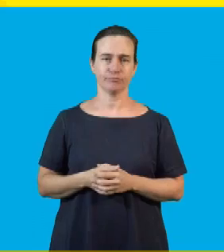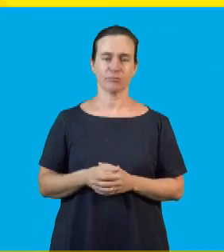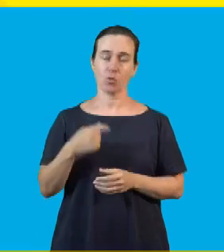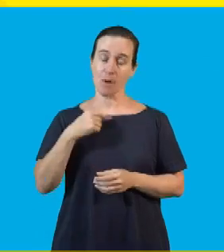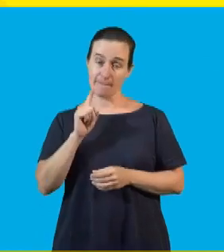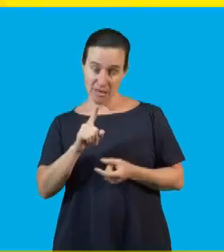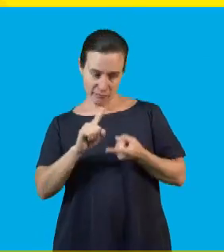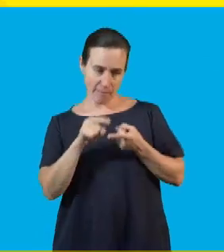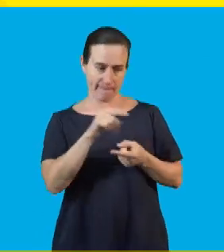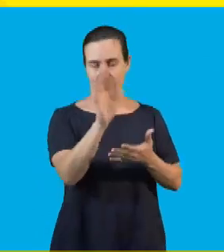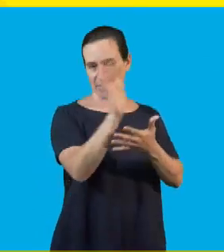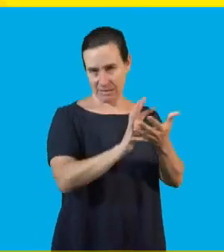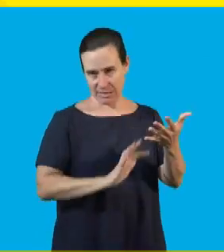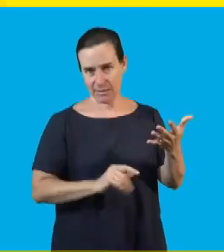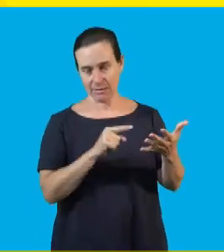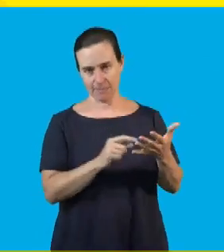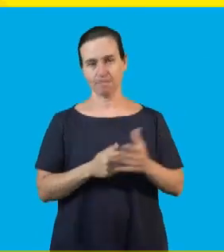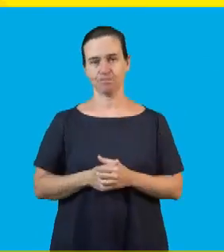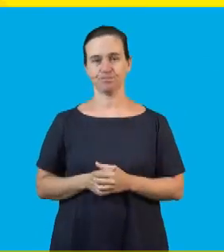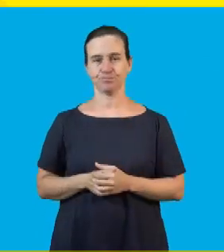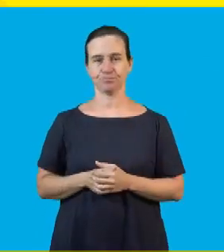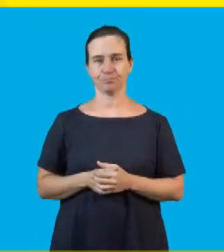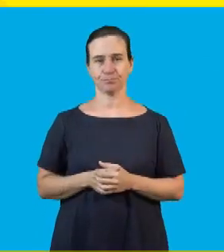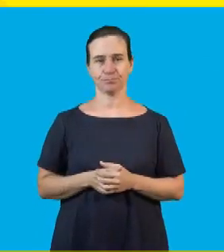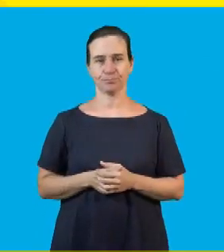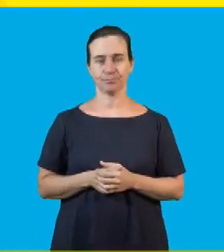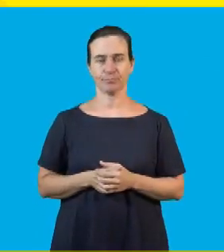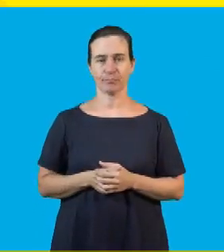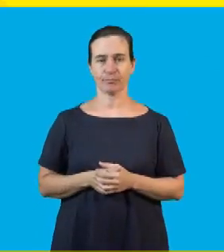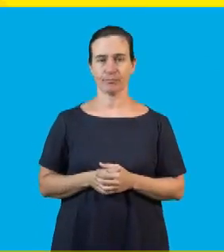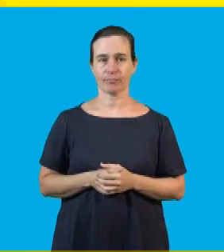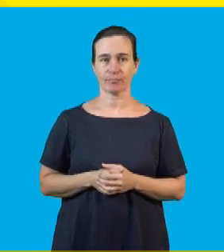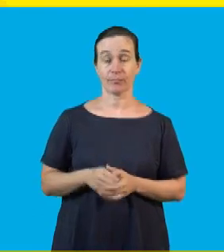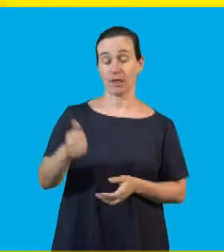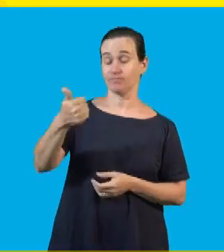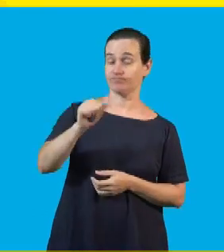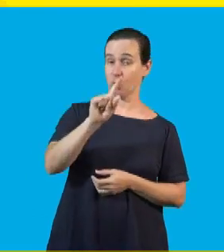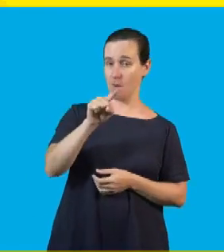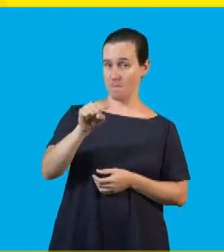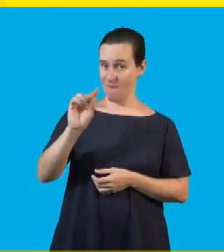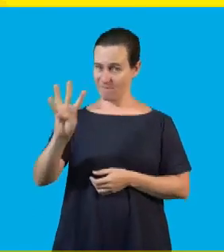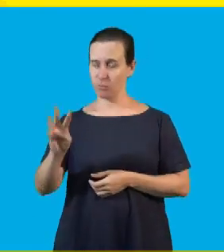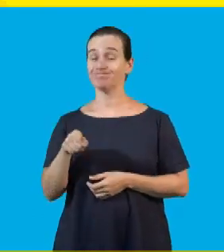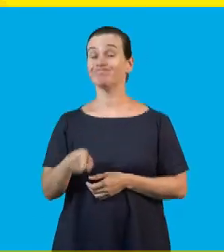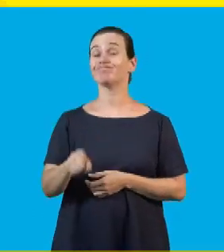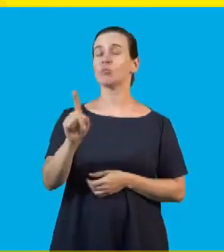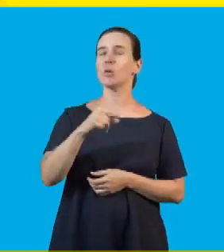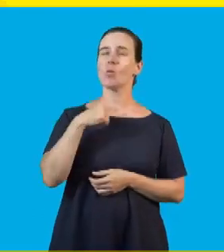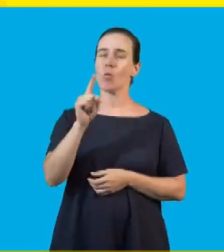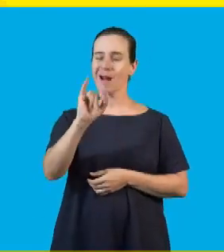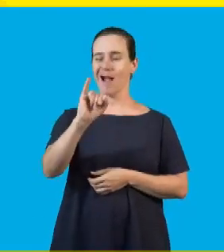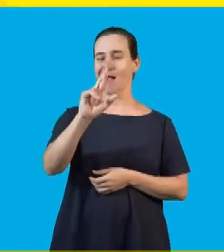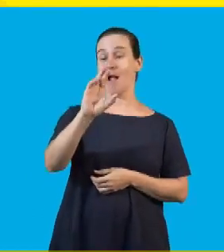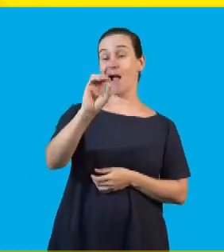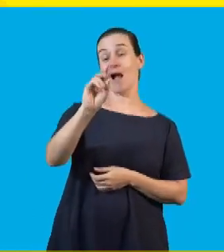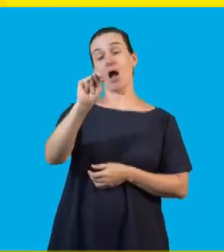base your answer on the text and you prove from the passage. Question 1.4 is the irony question, of course, a